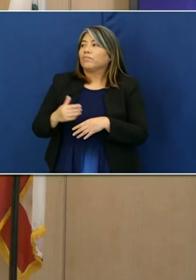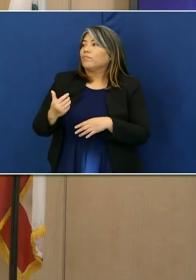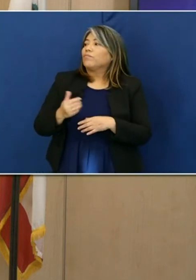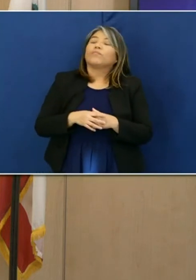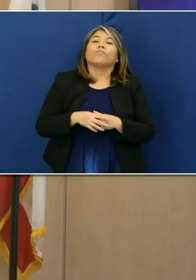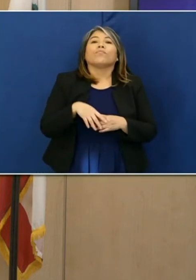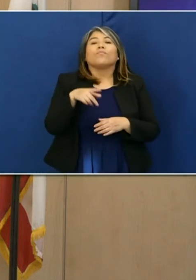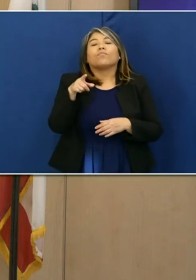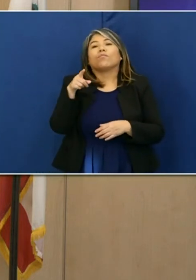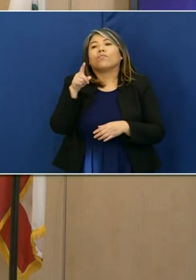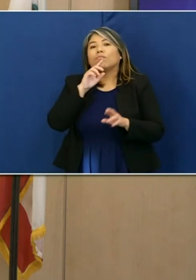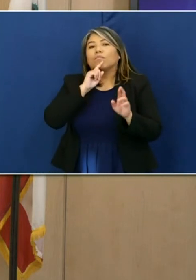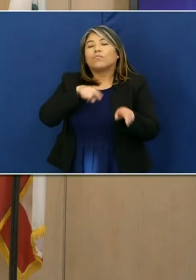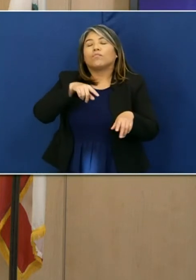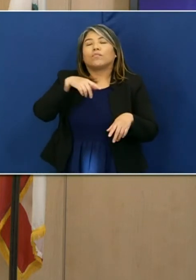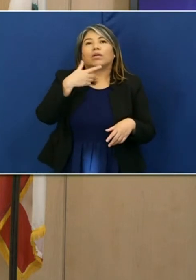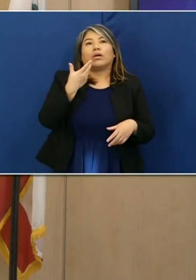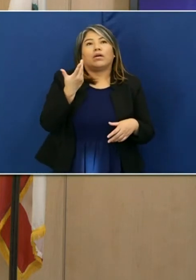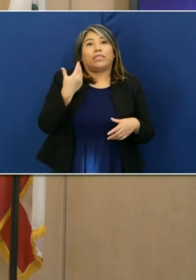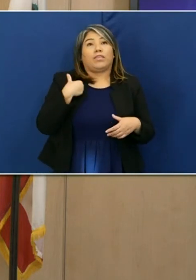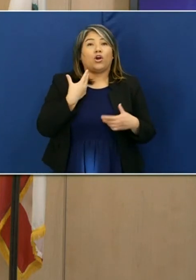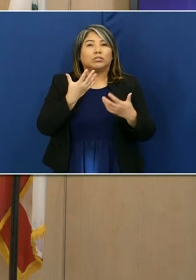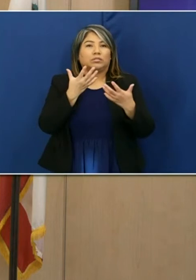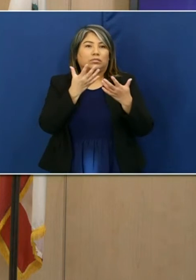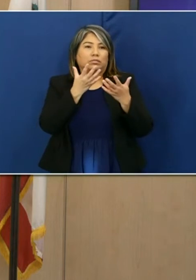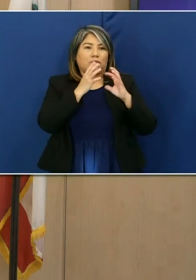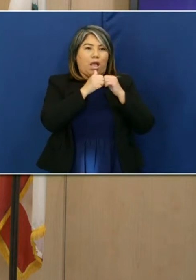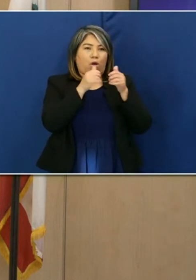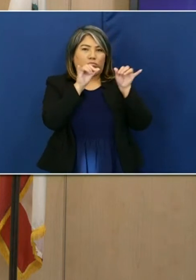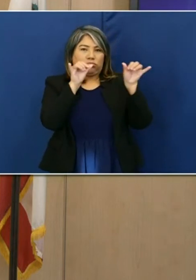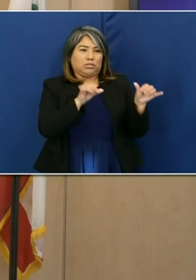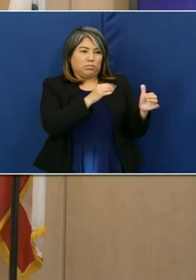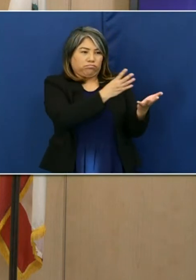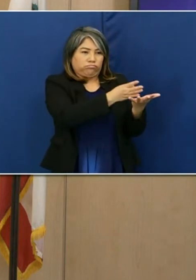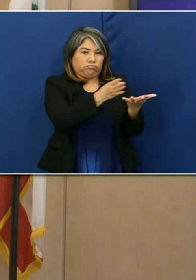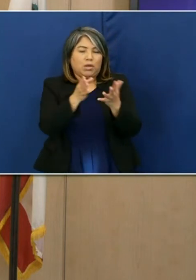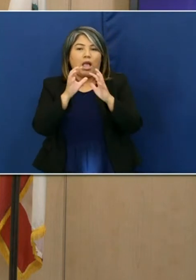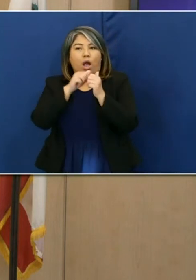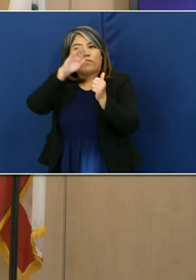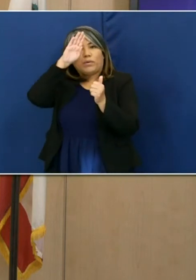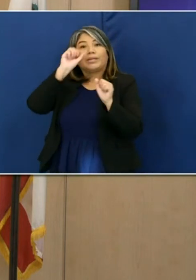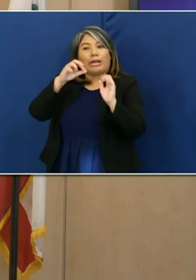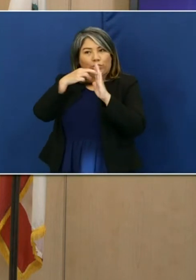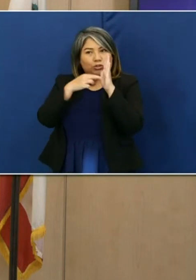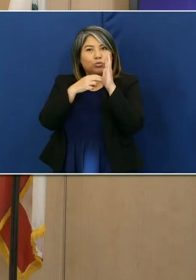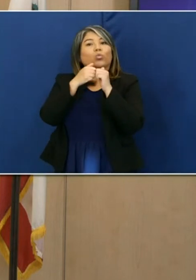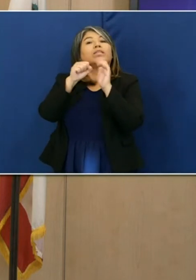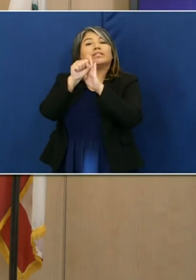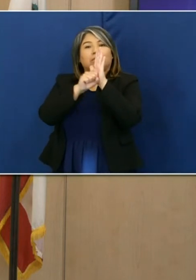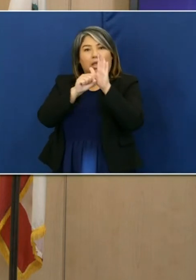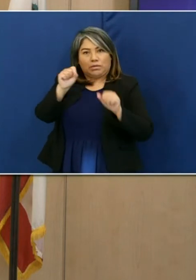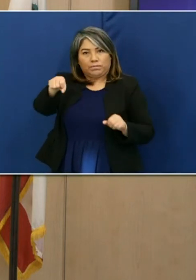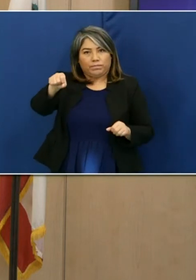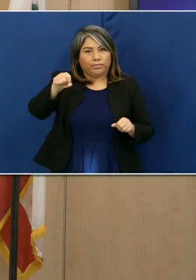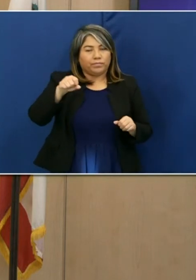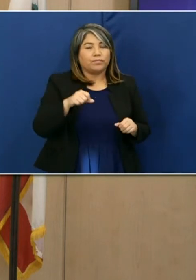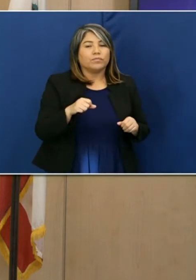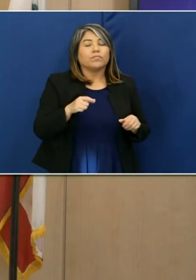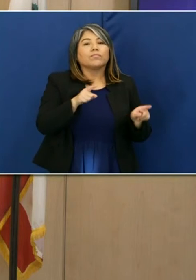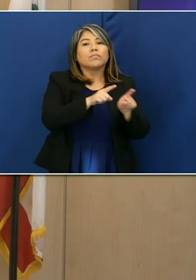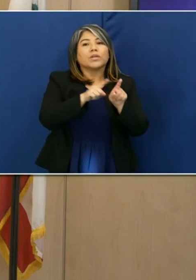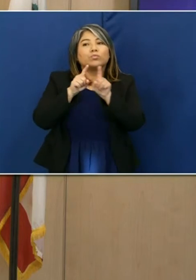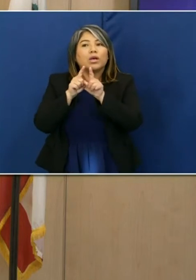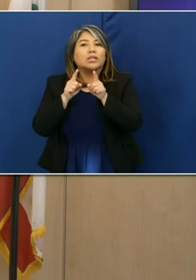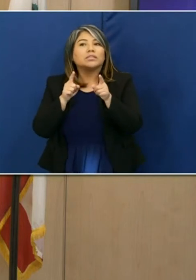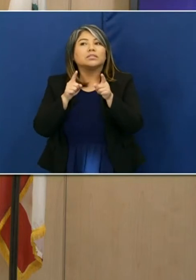There's a mechanism we have that fire departments, in fact, can register with the state, as well